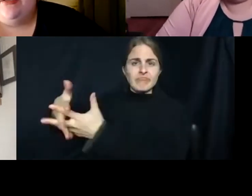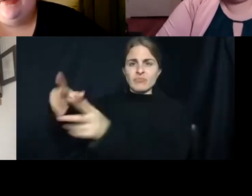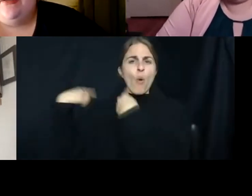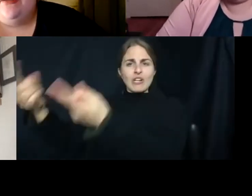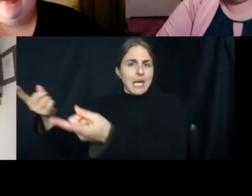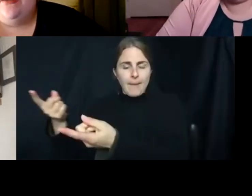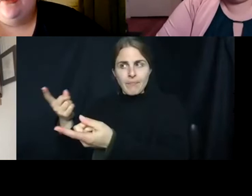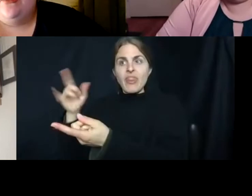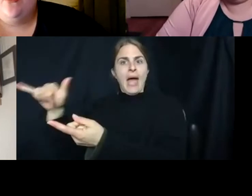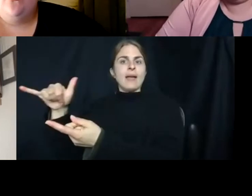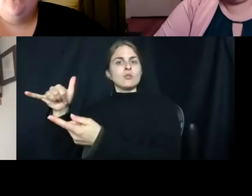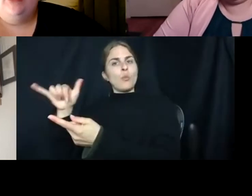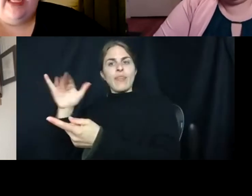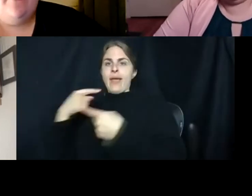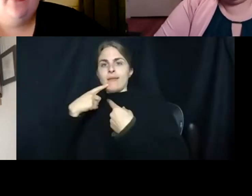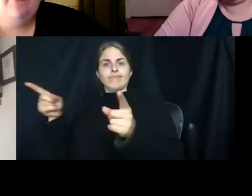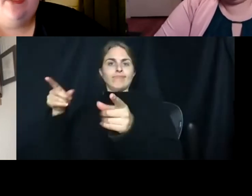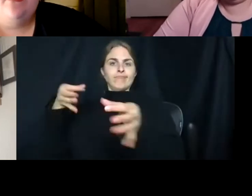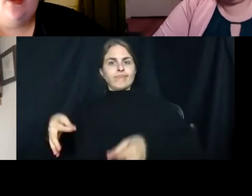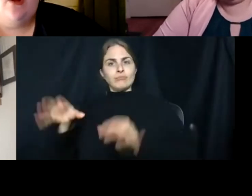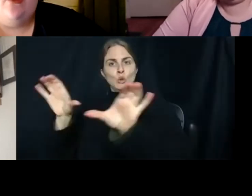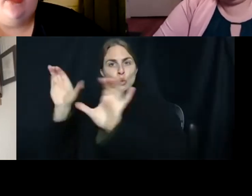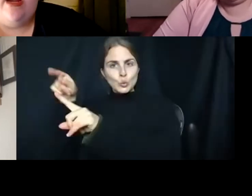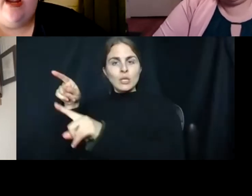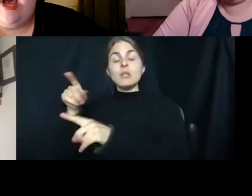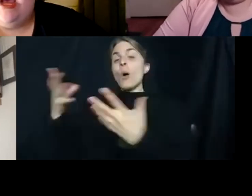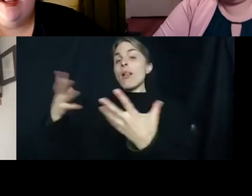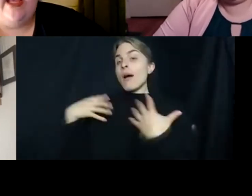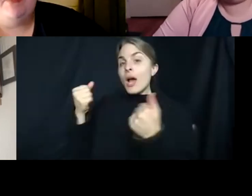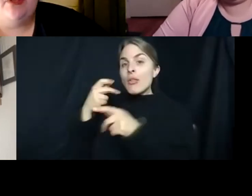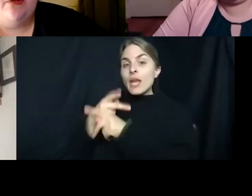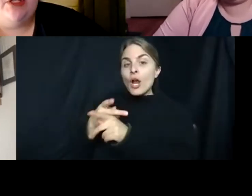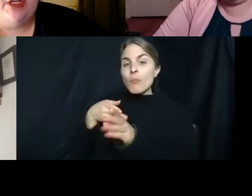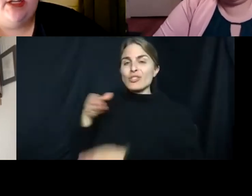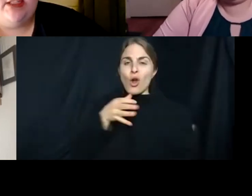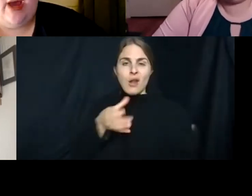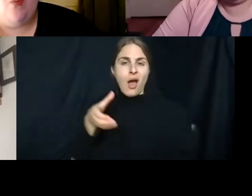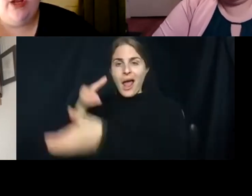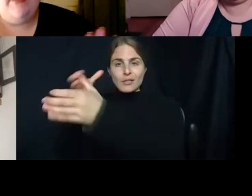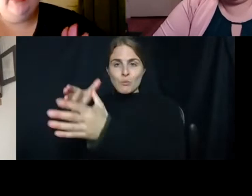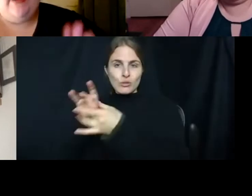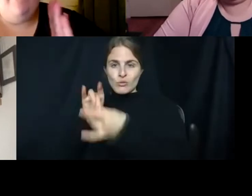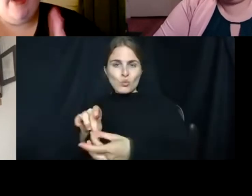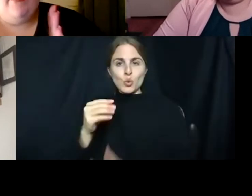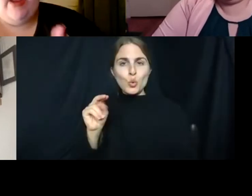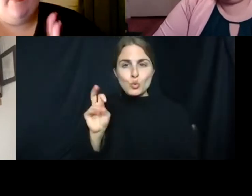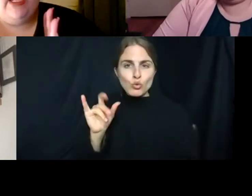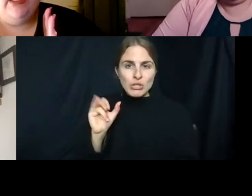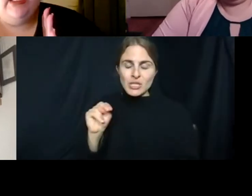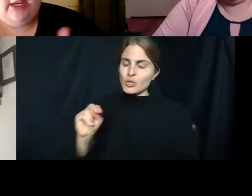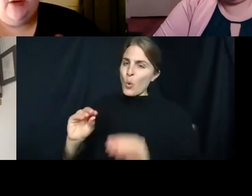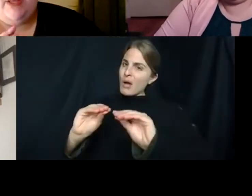And so a lot of healthcare professionals are not experts on nutrition. And so I want to make that very,